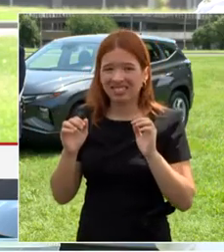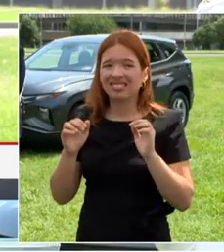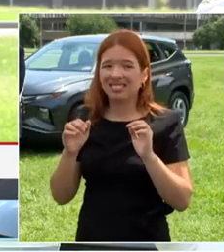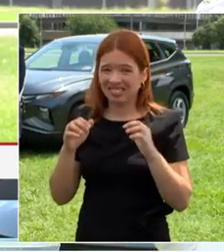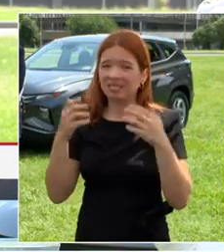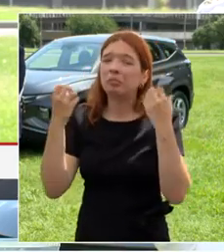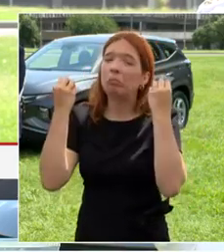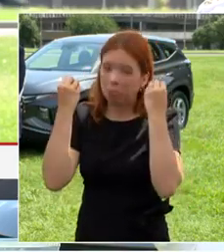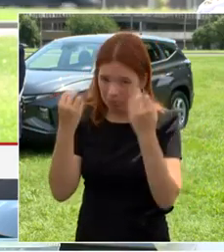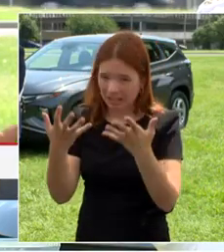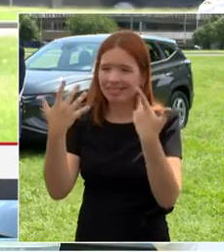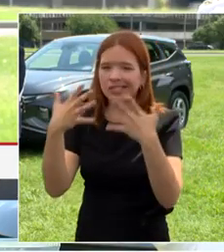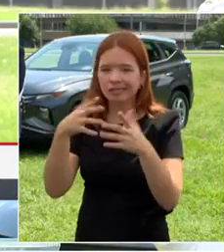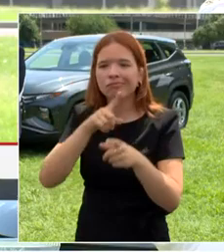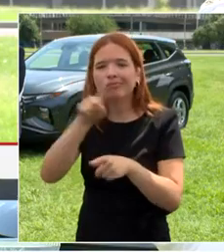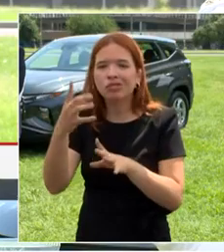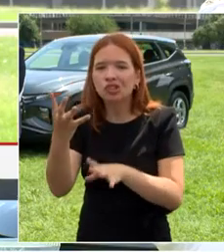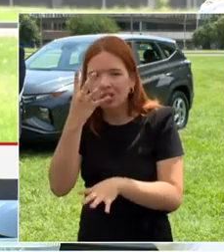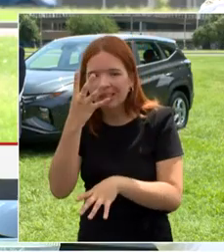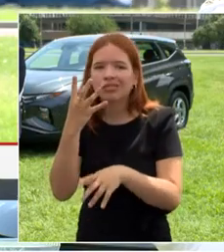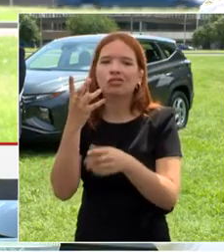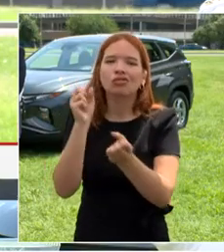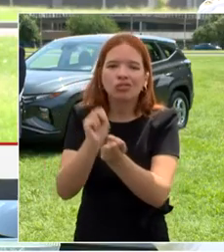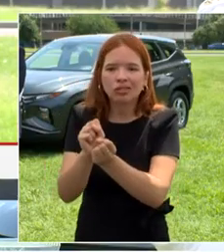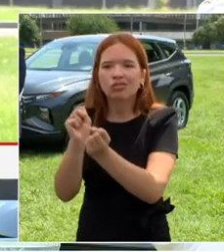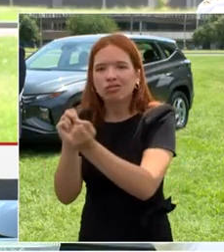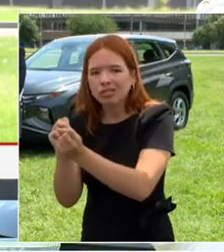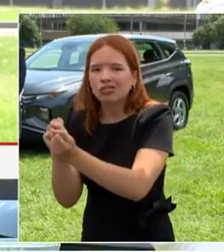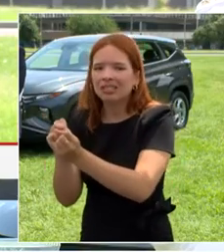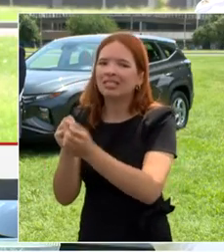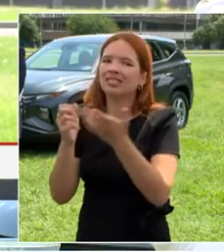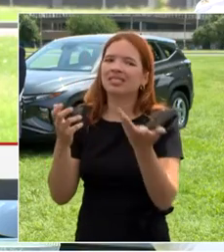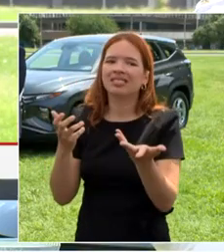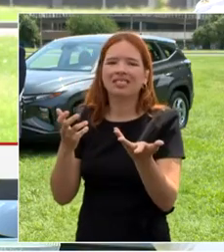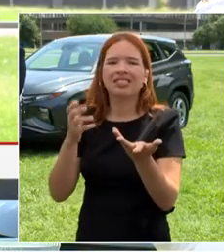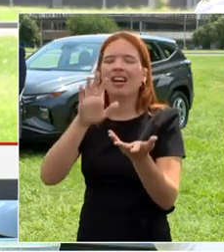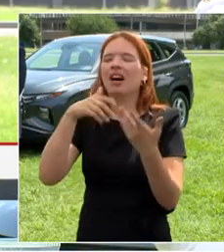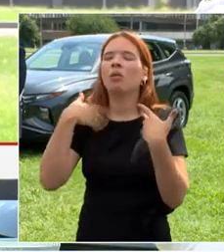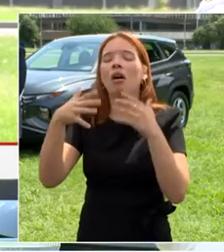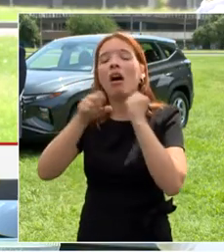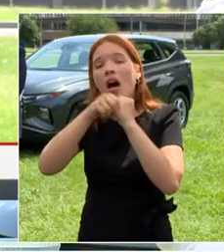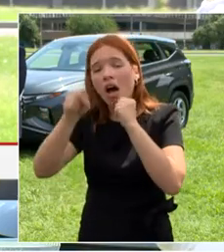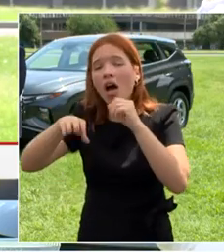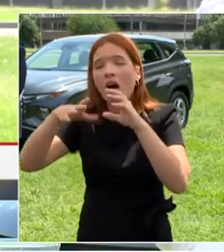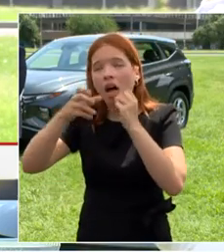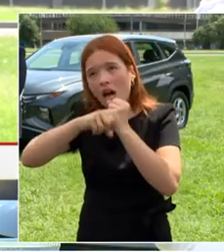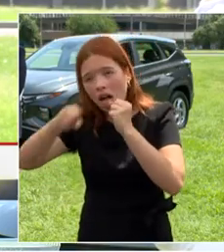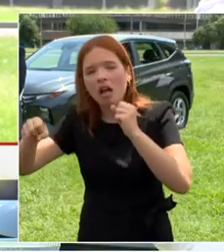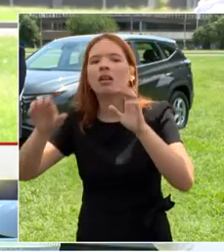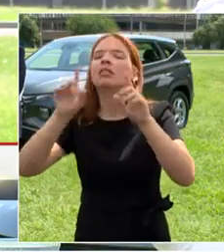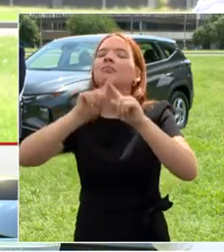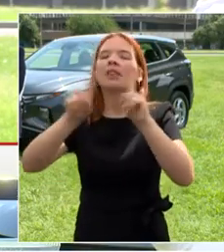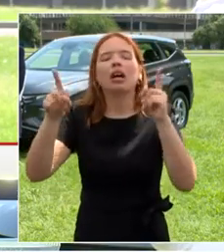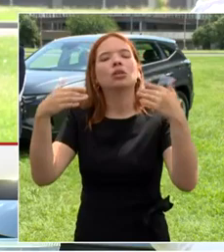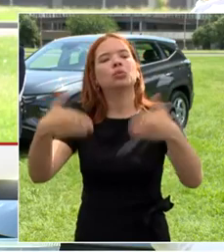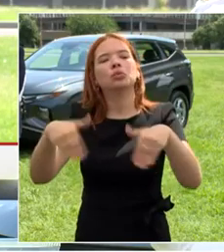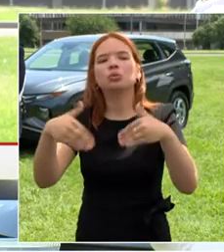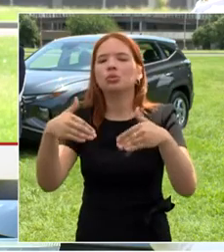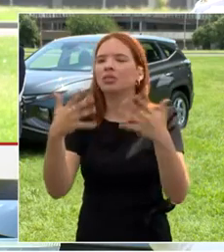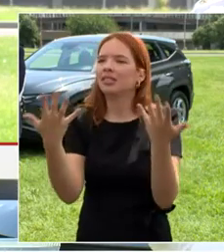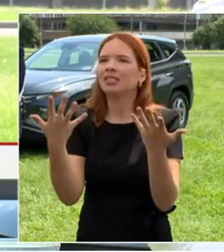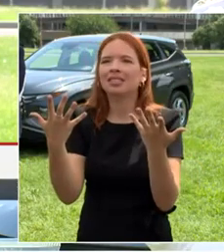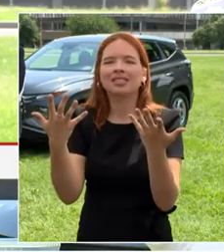and we'll talk a little bit about that at another date and time. But I think that what we need to do is to continue to emphasize to folks